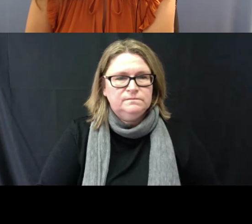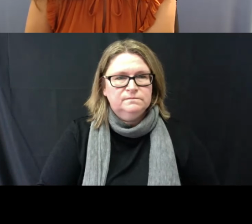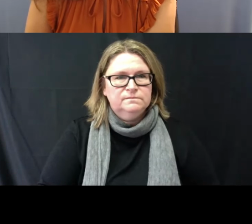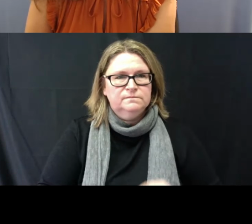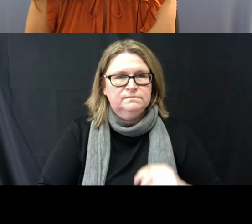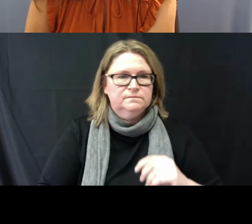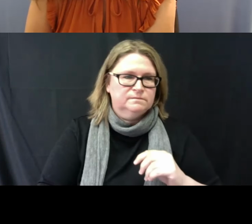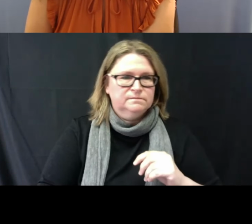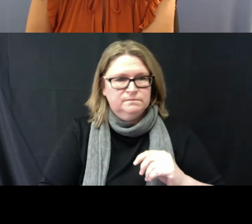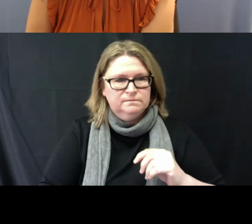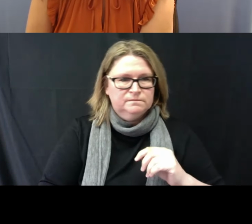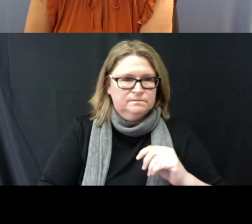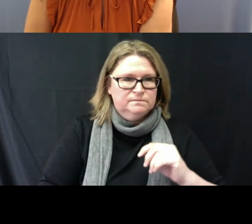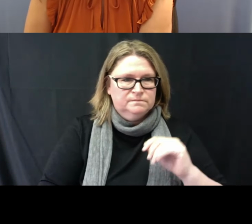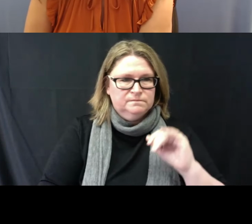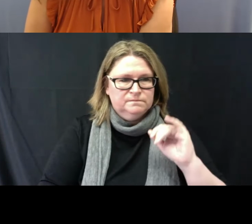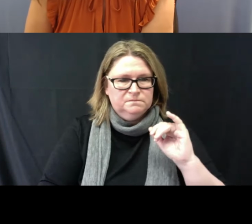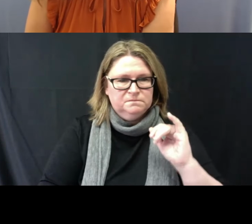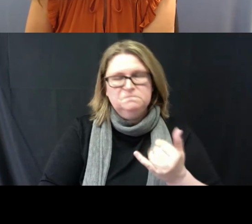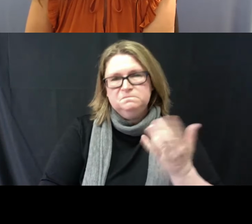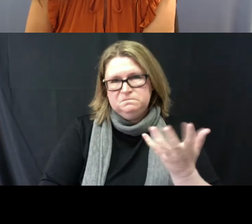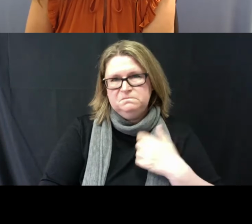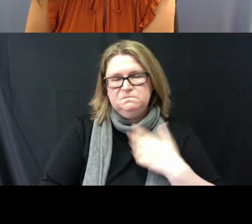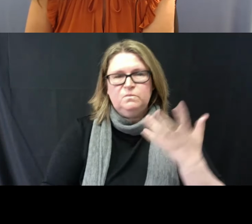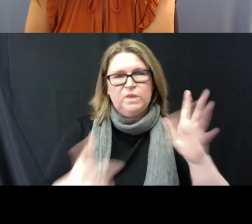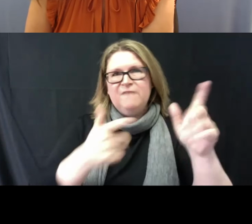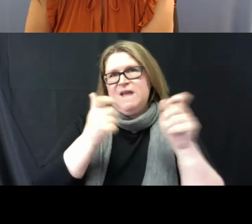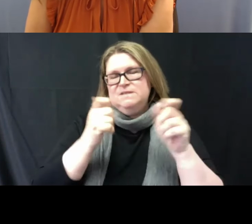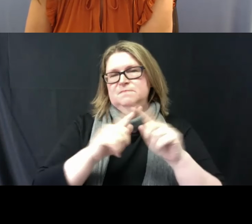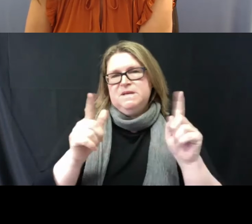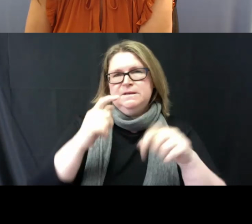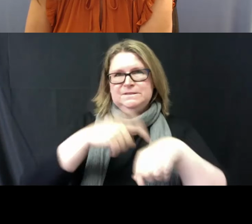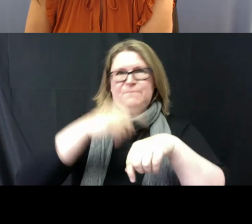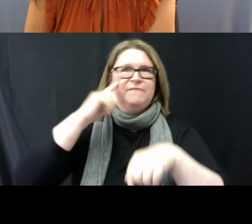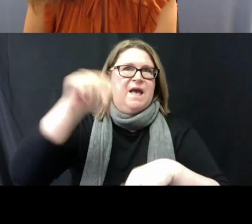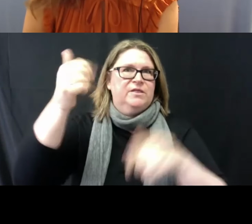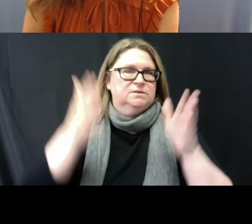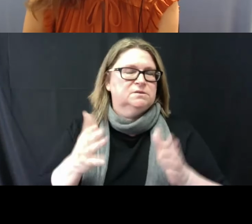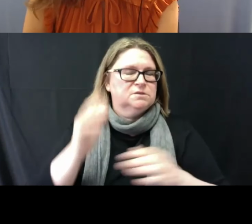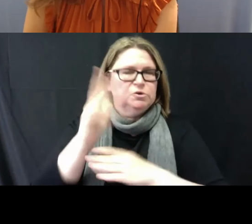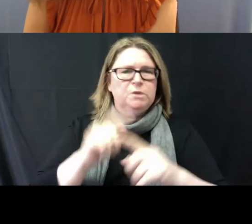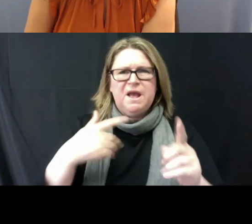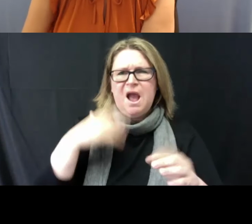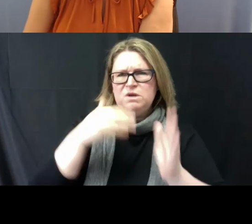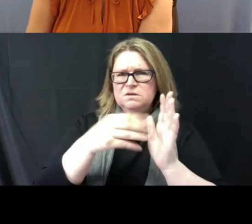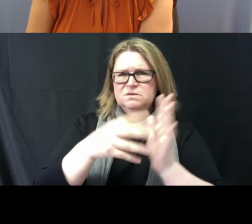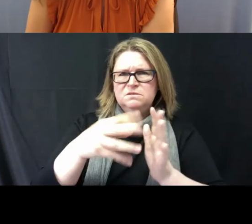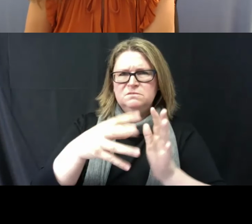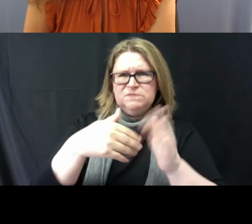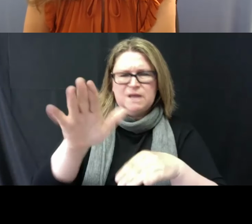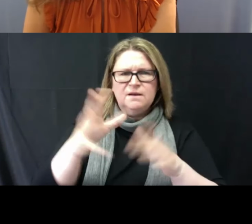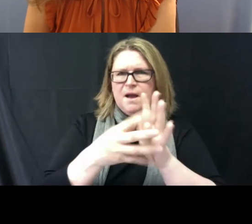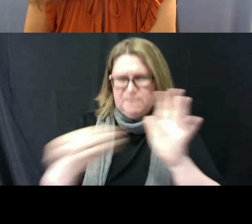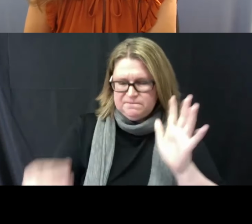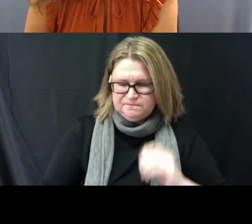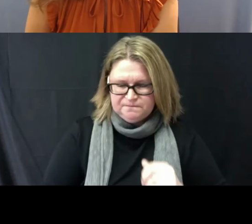more information as you research our program. And then this is a little bit more, I know I'm going really fast, but I want to give time to the